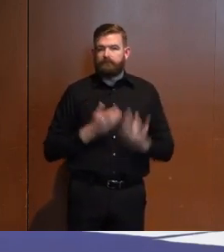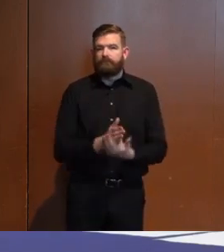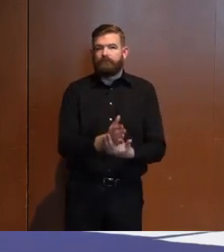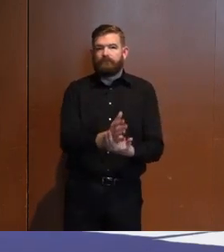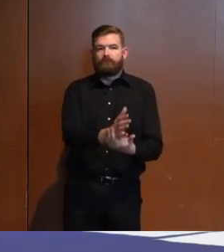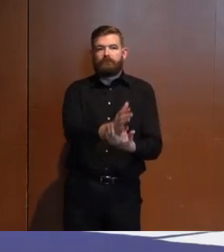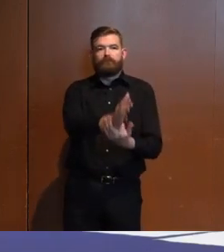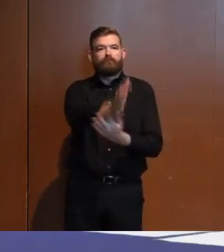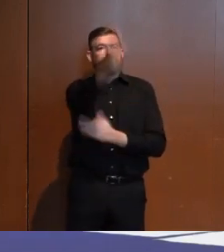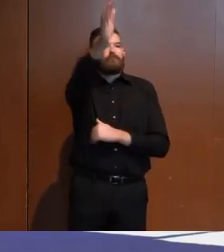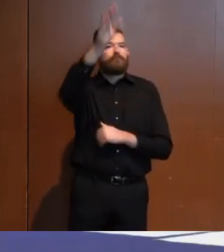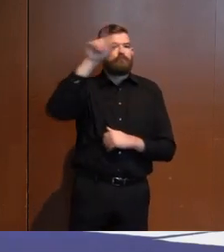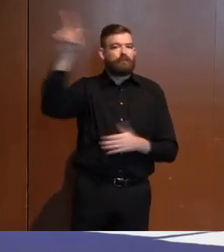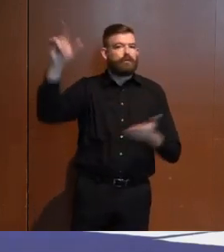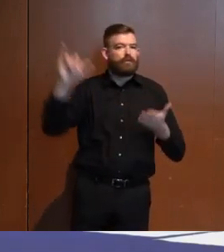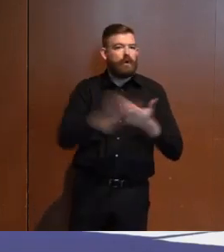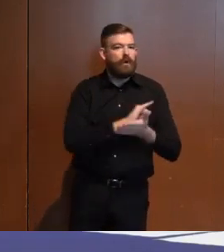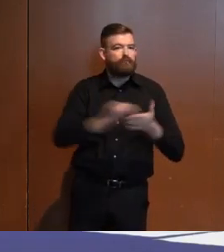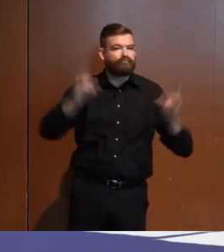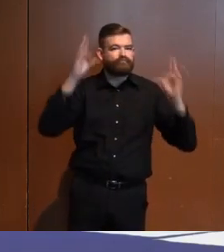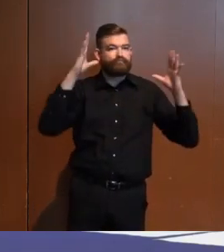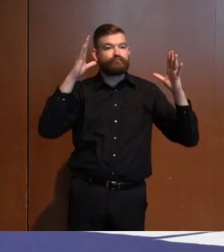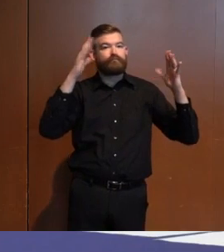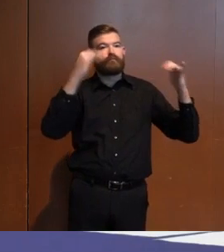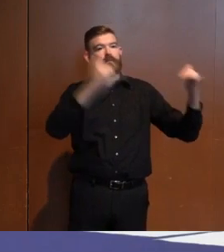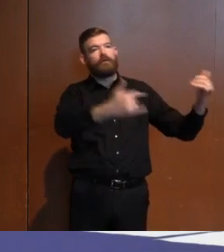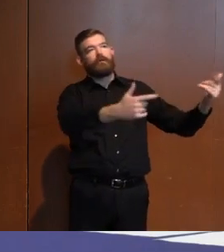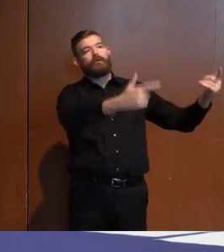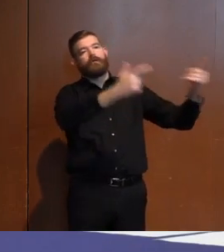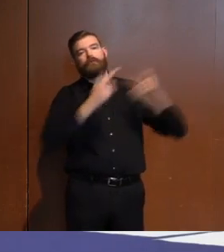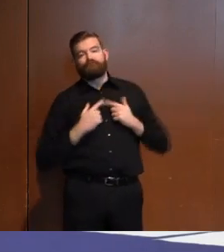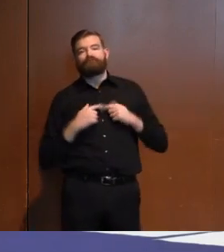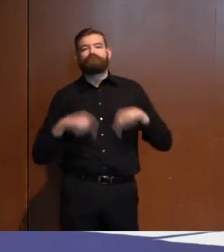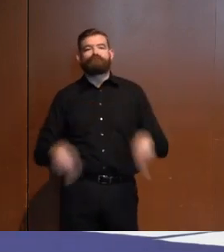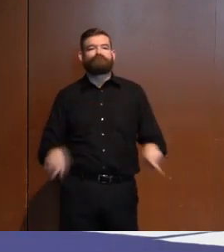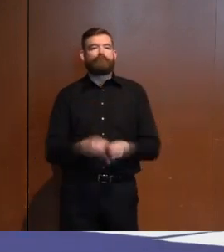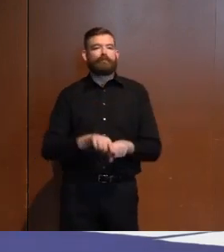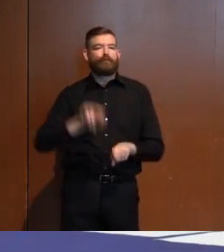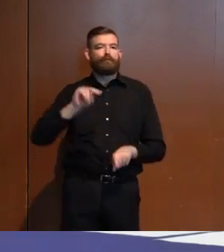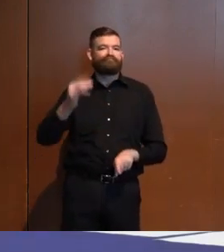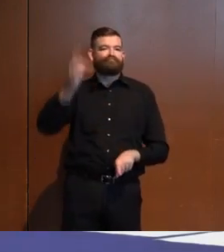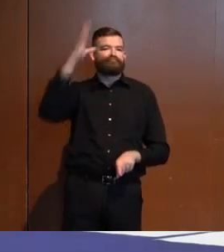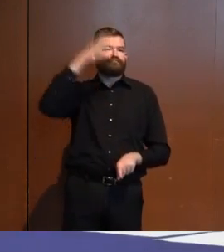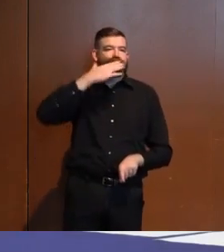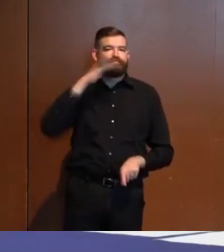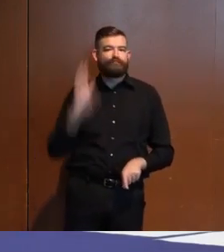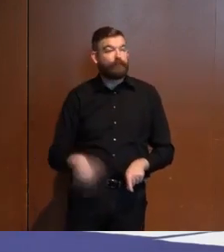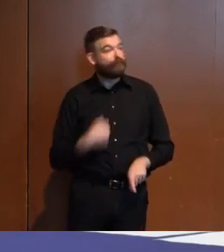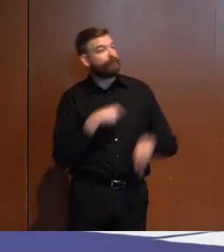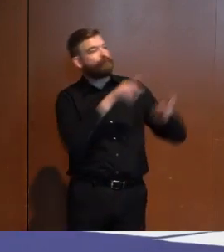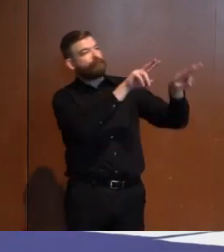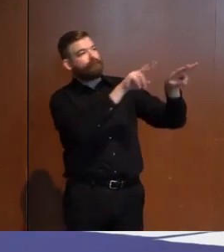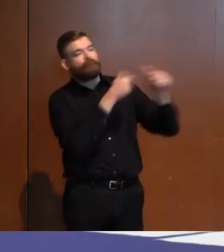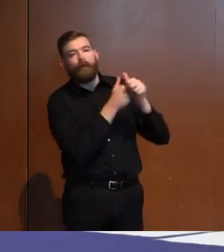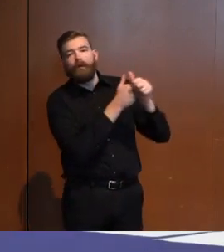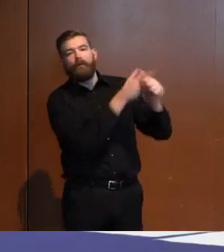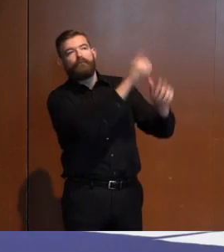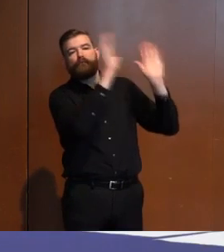but I think he's doing an extraordinary job. Elise, I think this is a big step in the right direction. Is it everything we want? It is